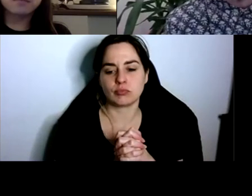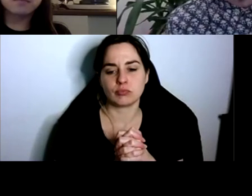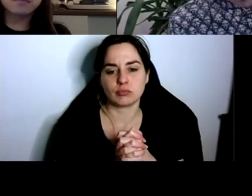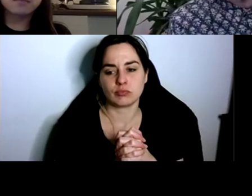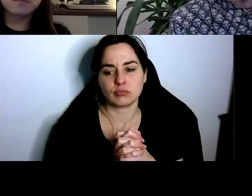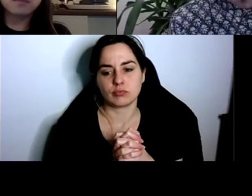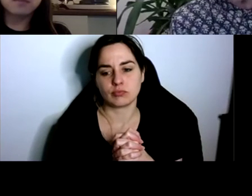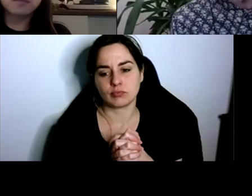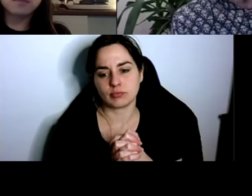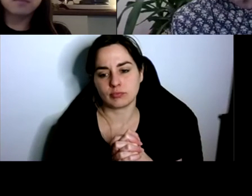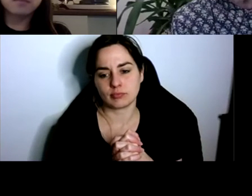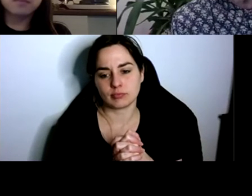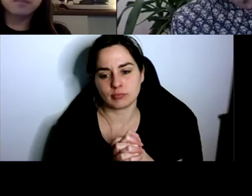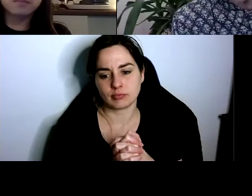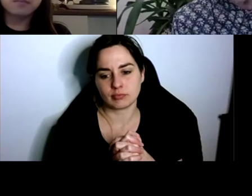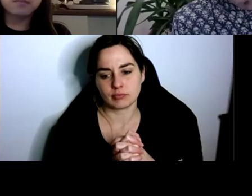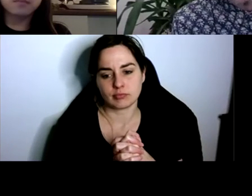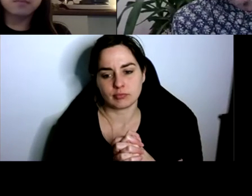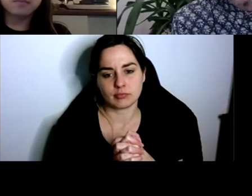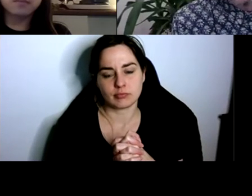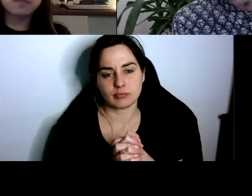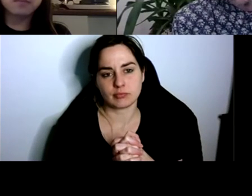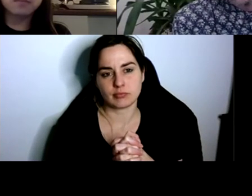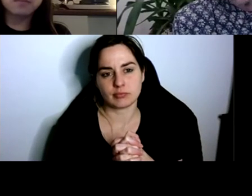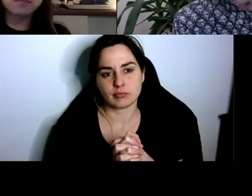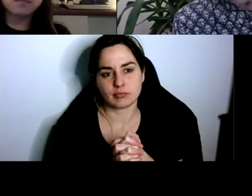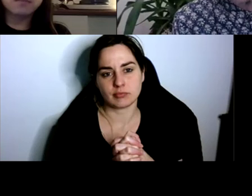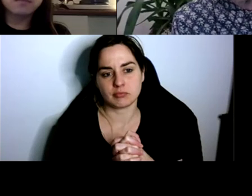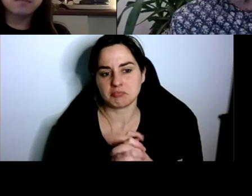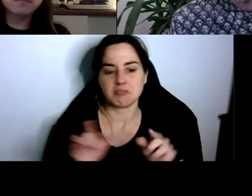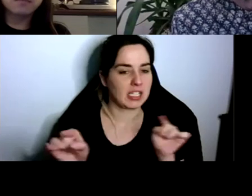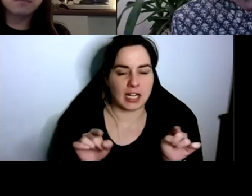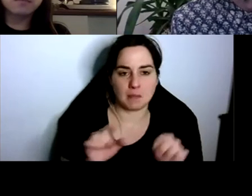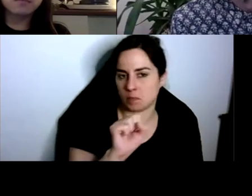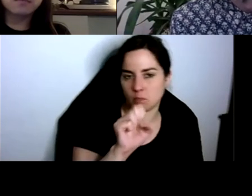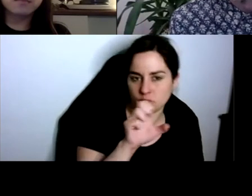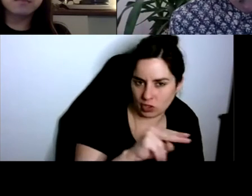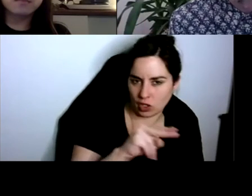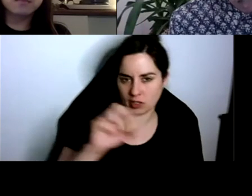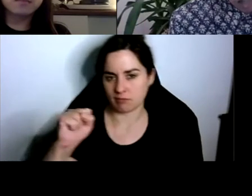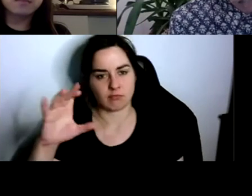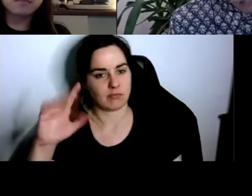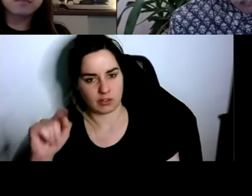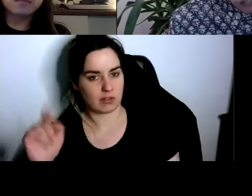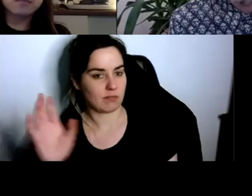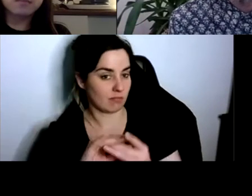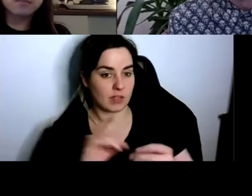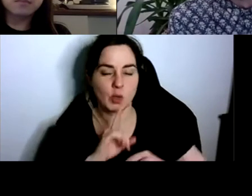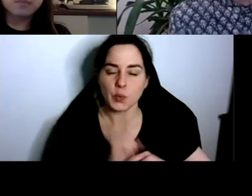respond, I think exactly what Sean and Scott were saying, like, are really generative